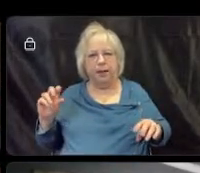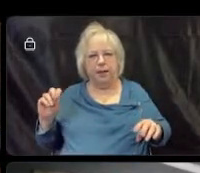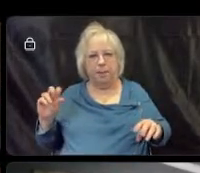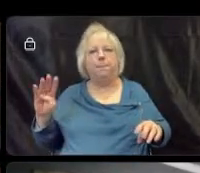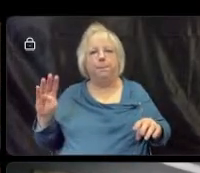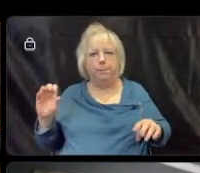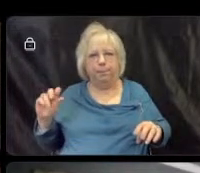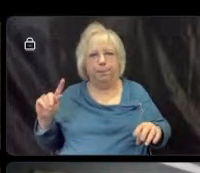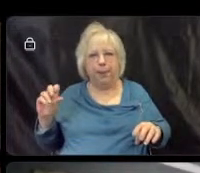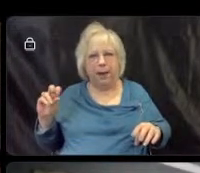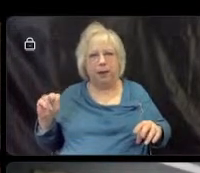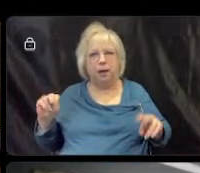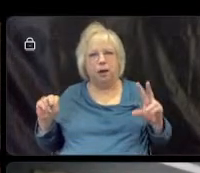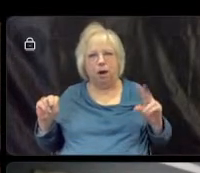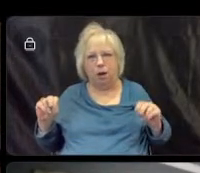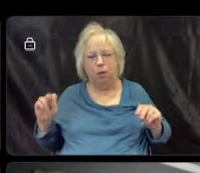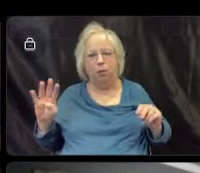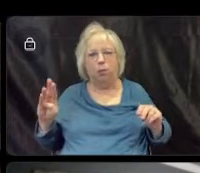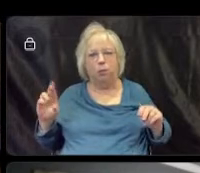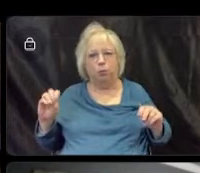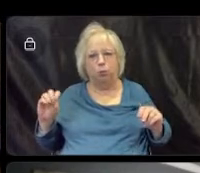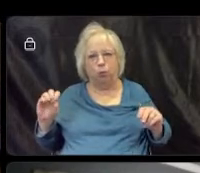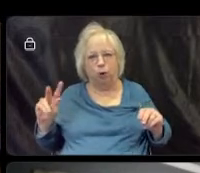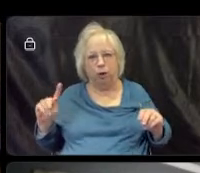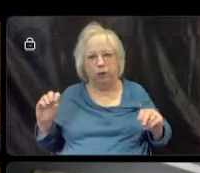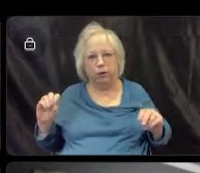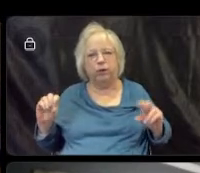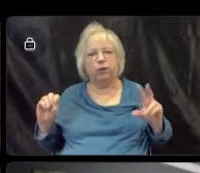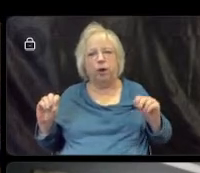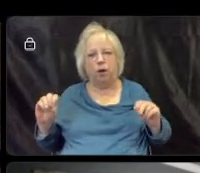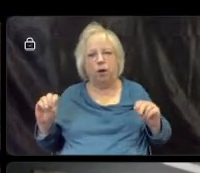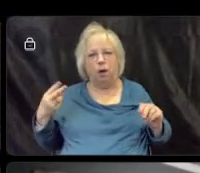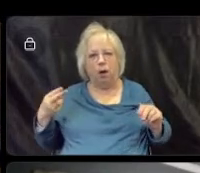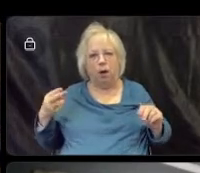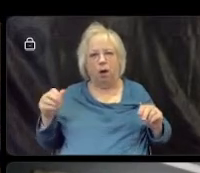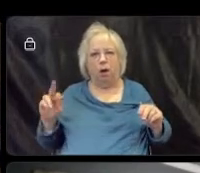Brooks? No. Hart? No.